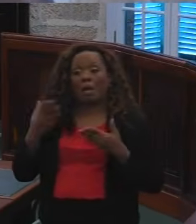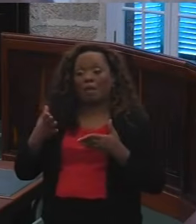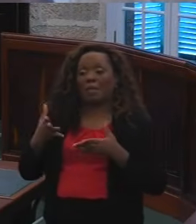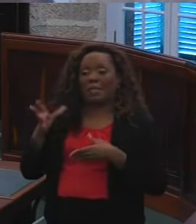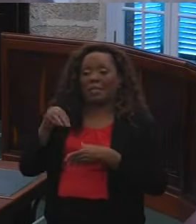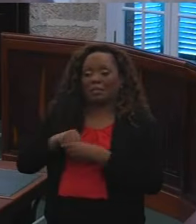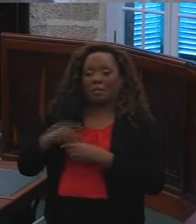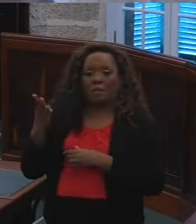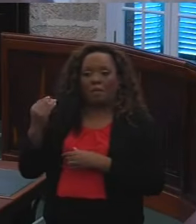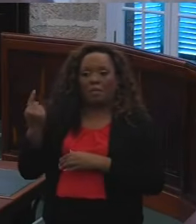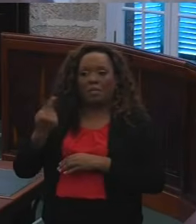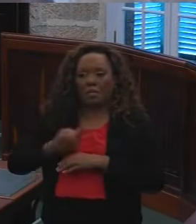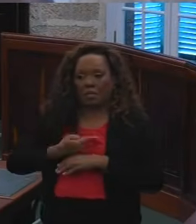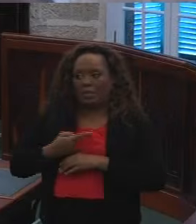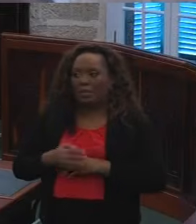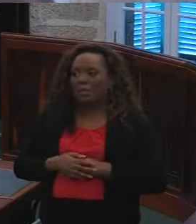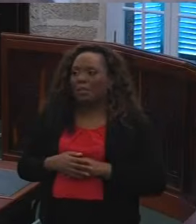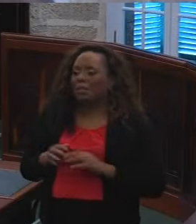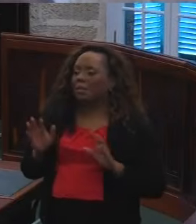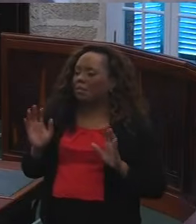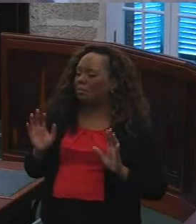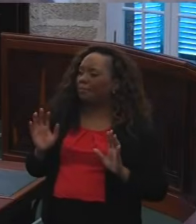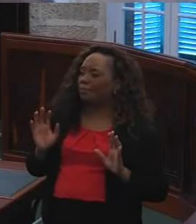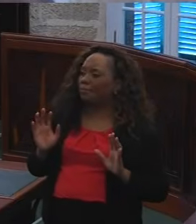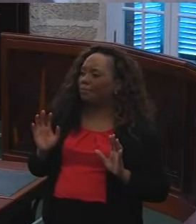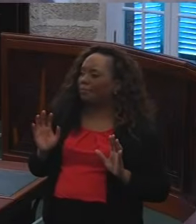So after the